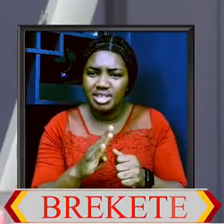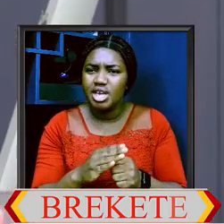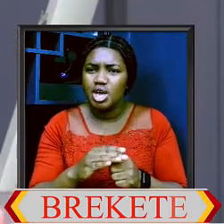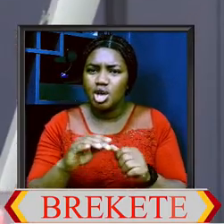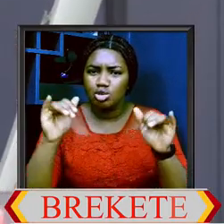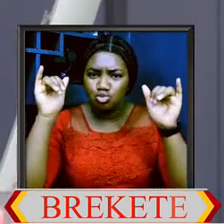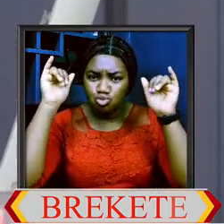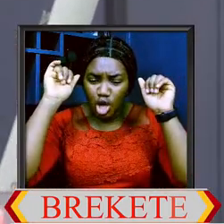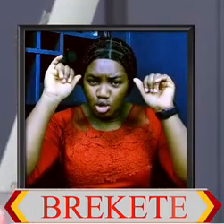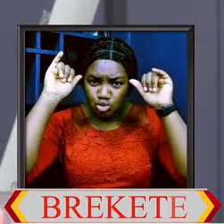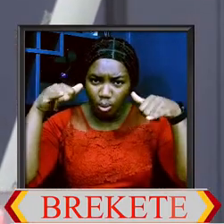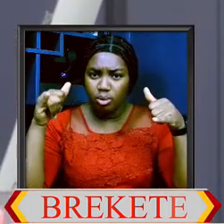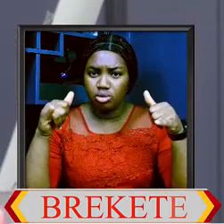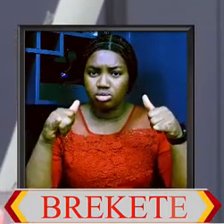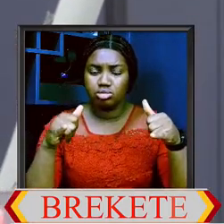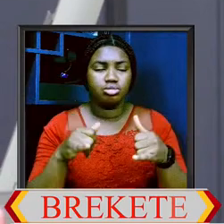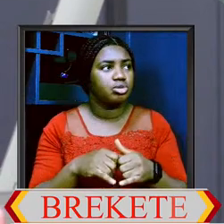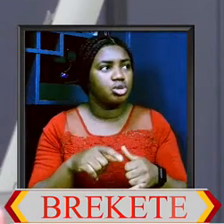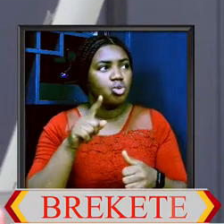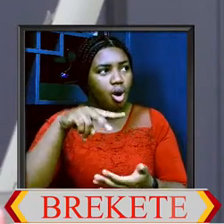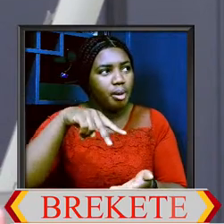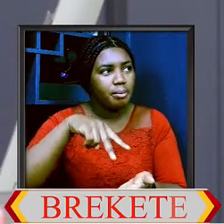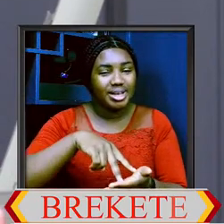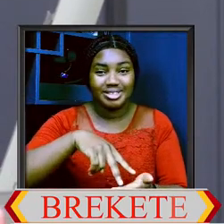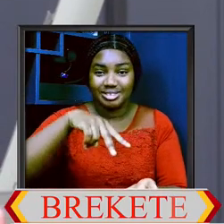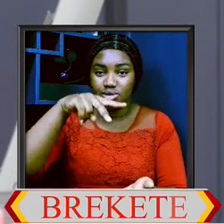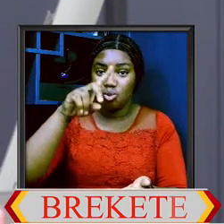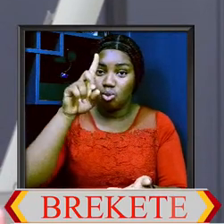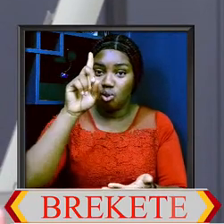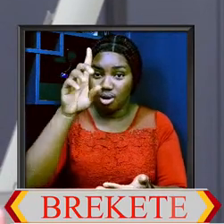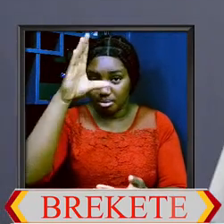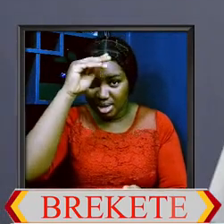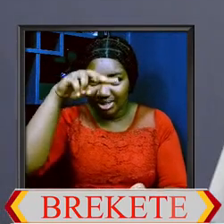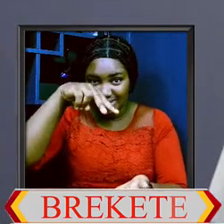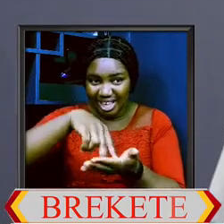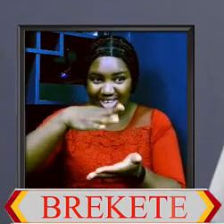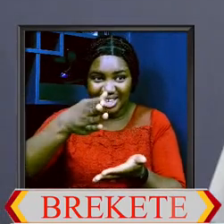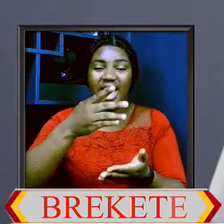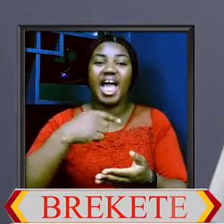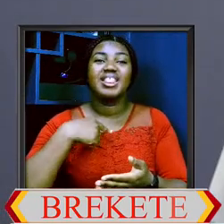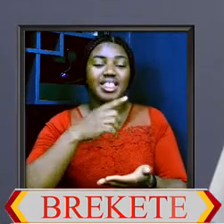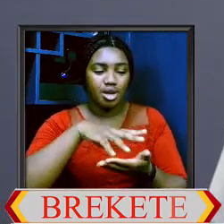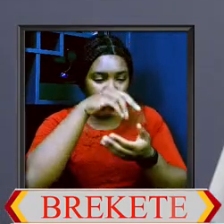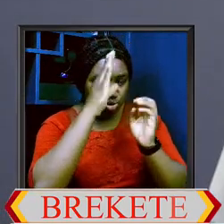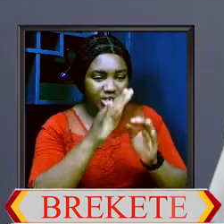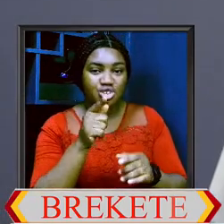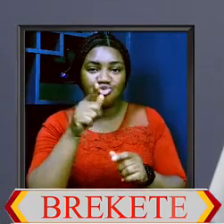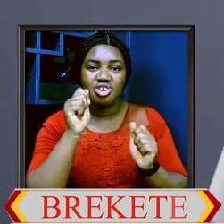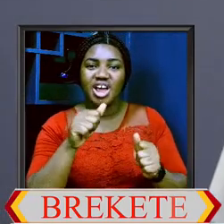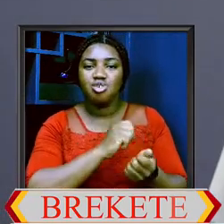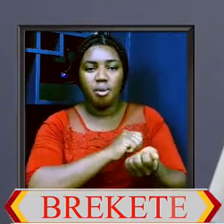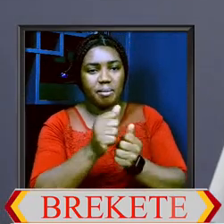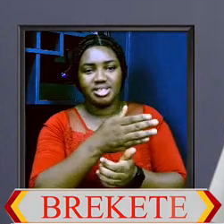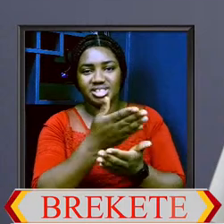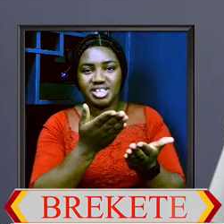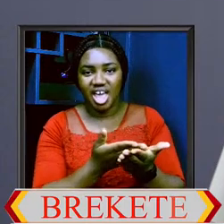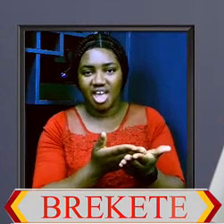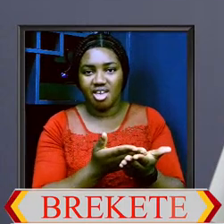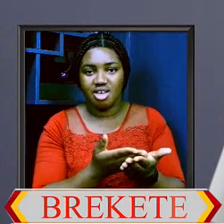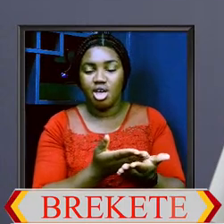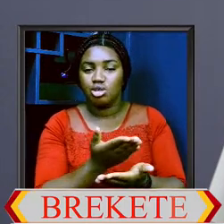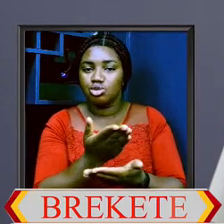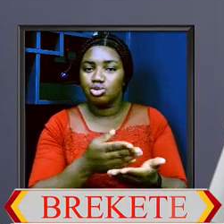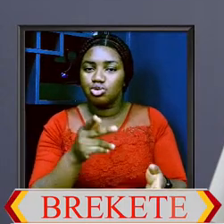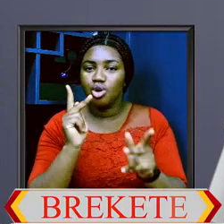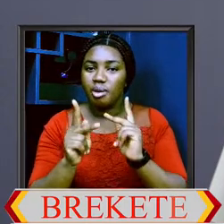one man ni stand here he say you cannot pass here some people will just come like this you go just look them they go